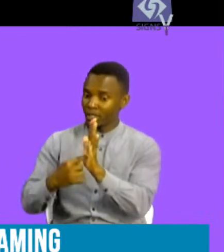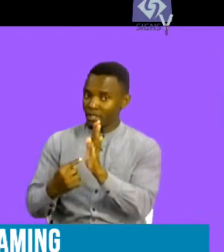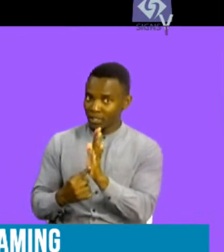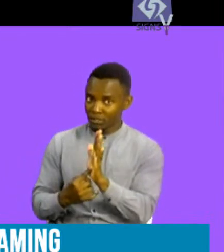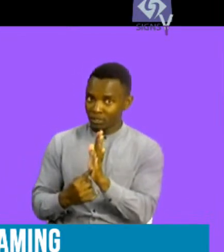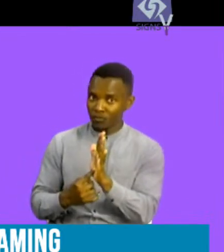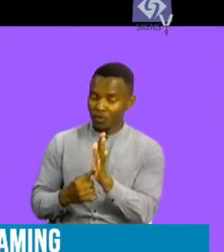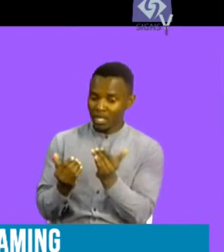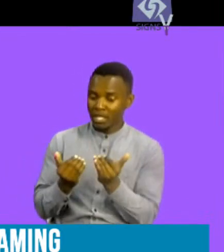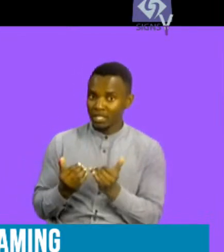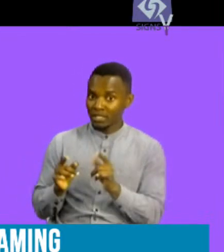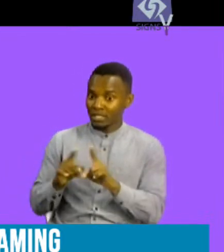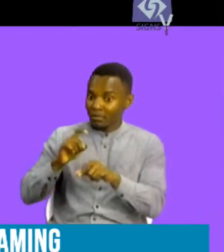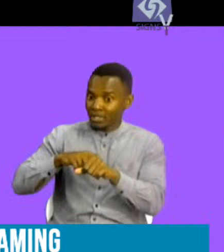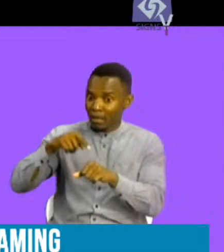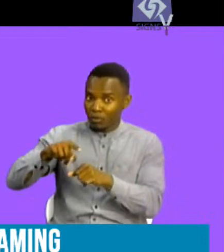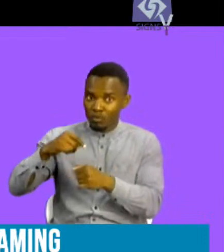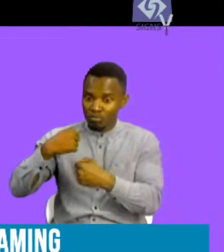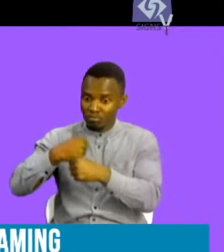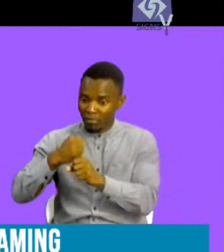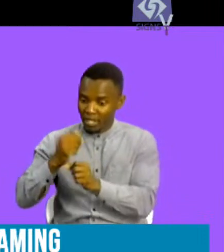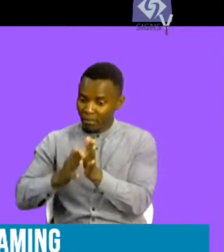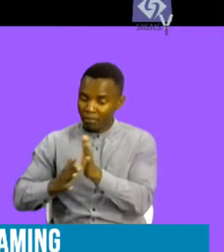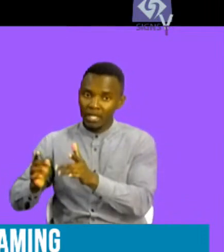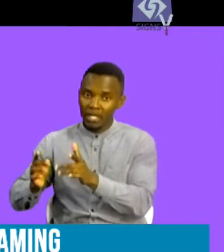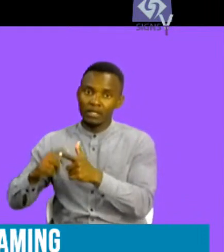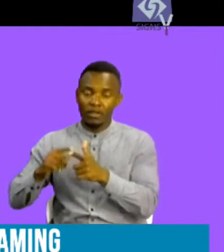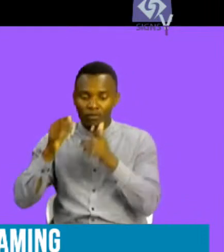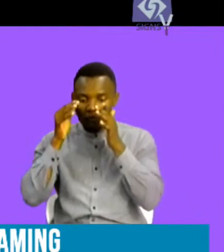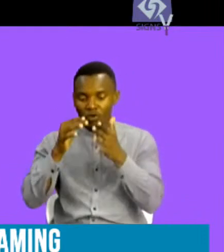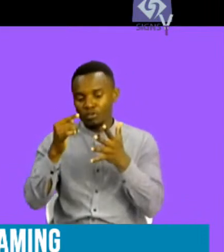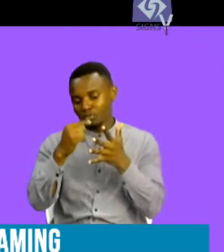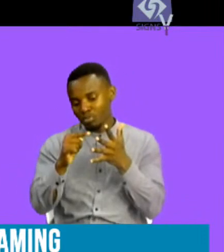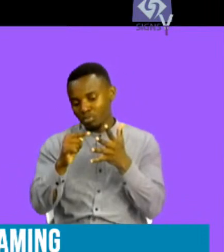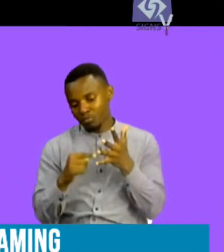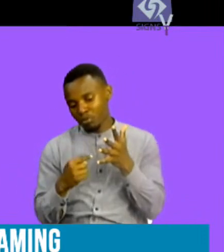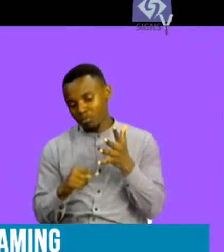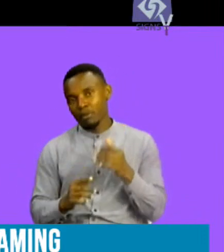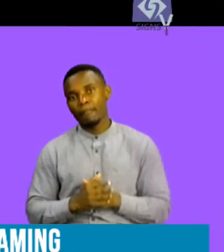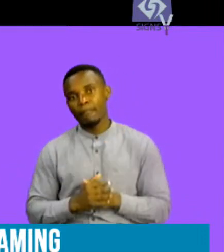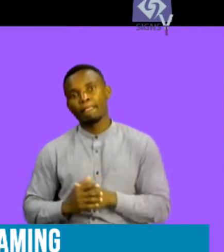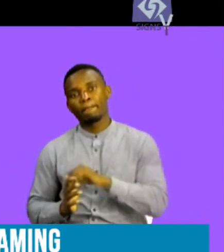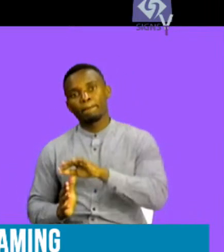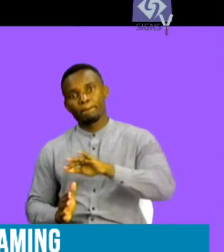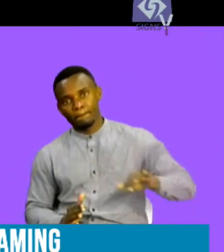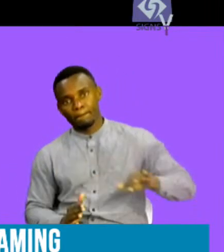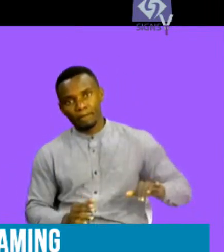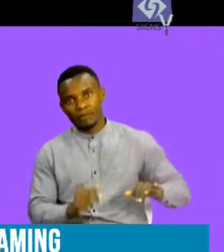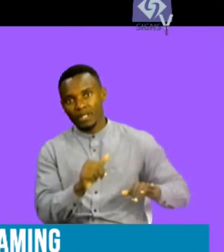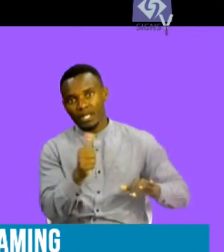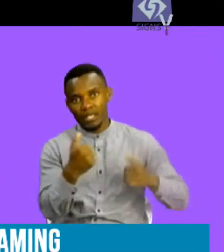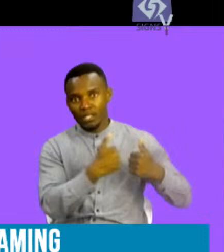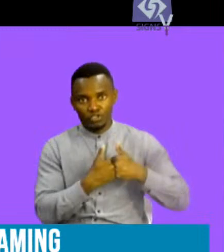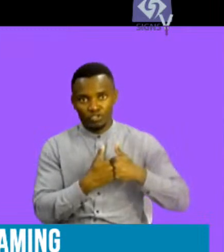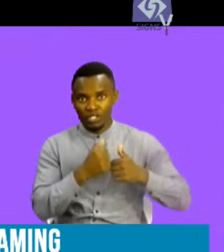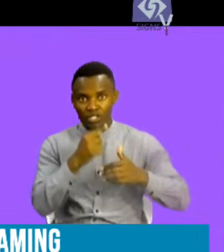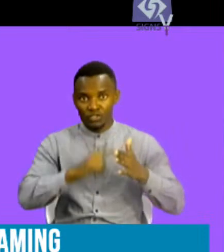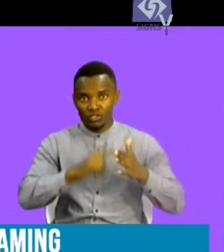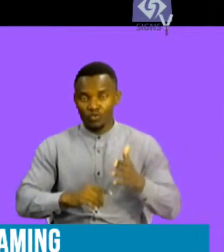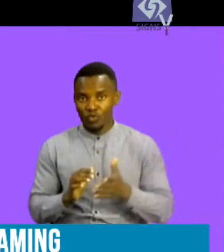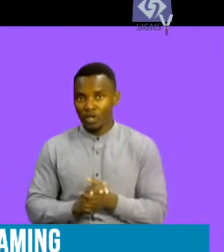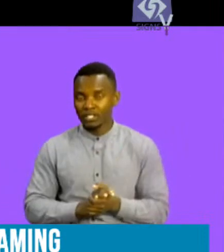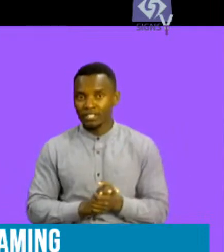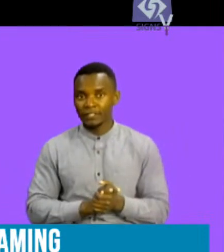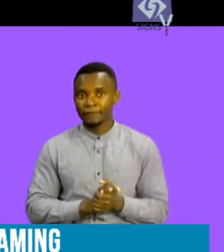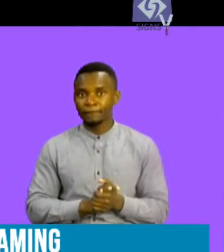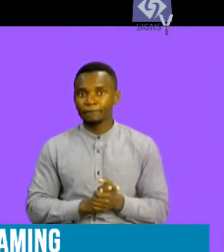program, please look at these areas. The other challenge I think that we face is, of course, the shortages. There are huge shortages